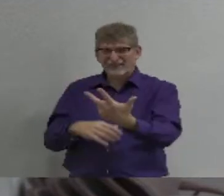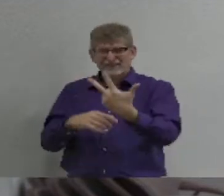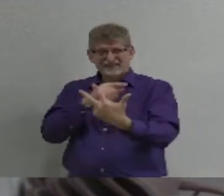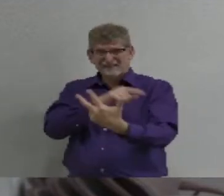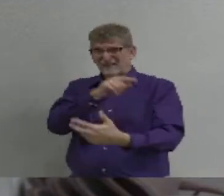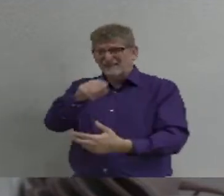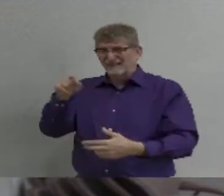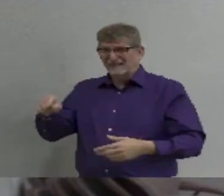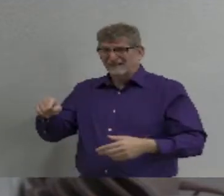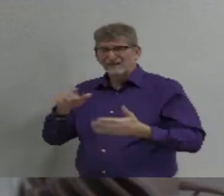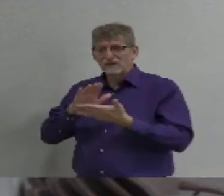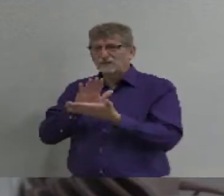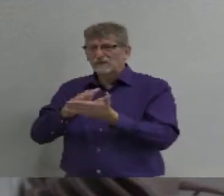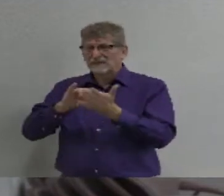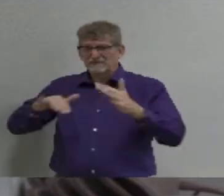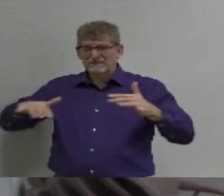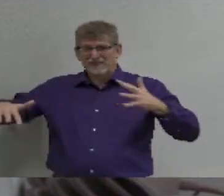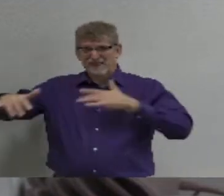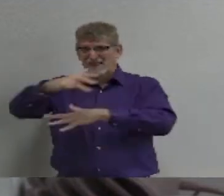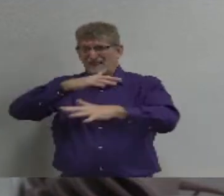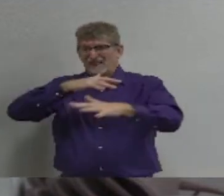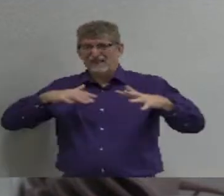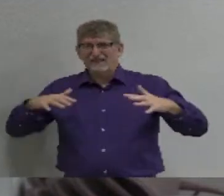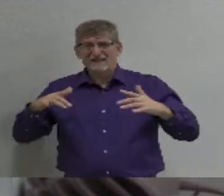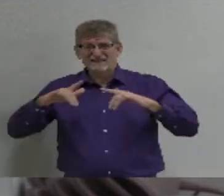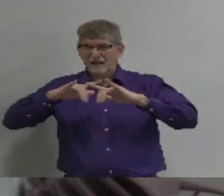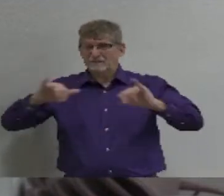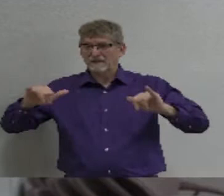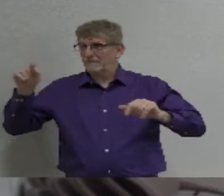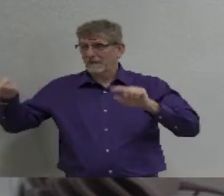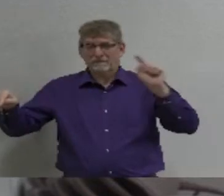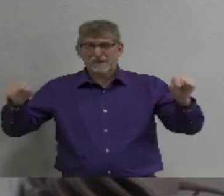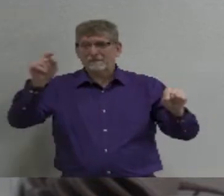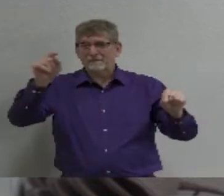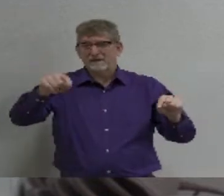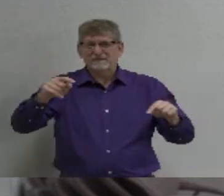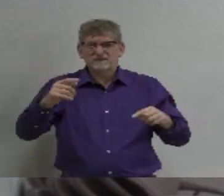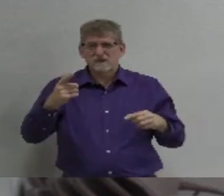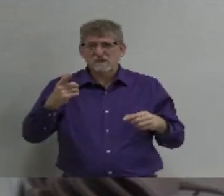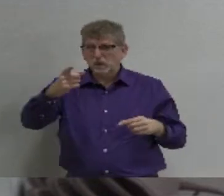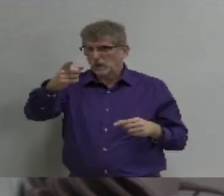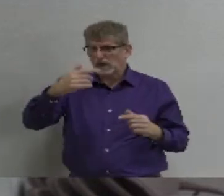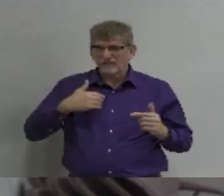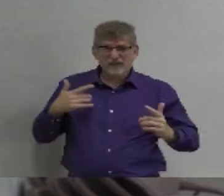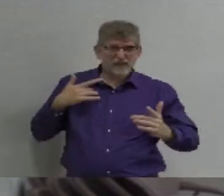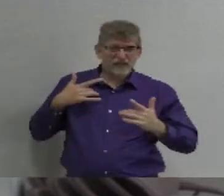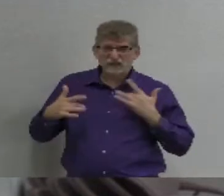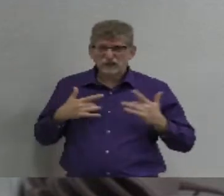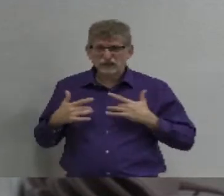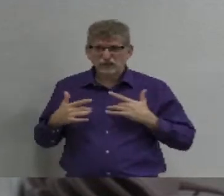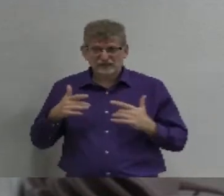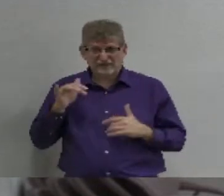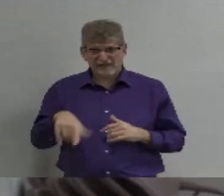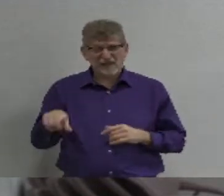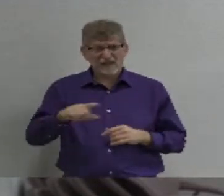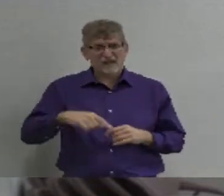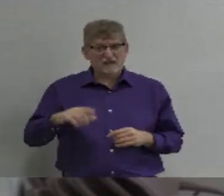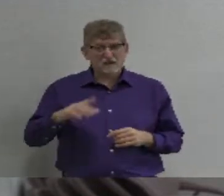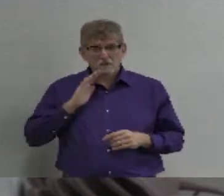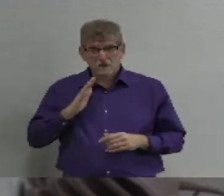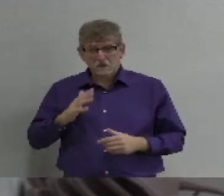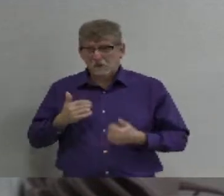things kind of simultaneously coming to the surface. Are you worried that that could, lead to a